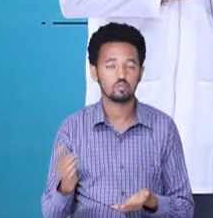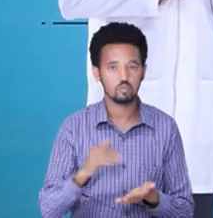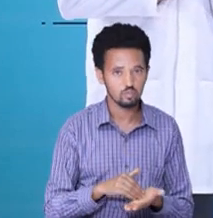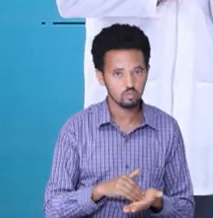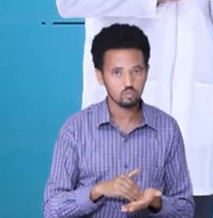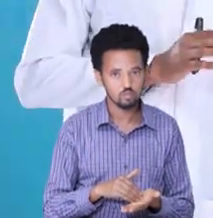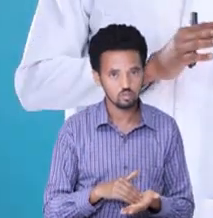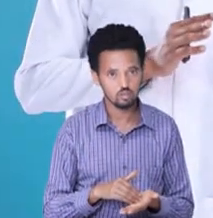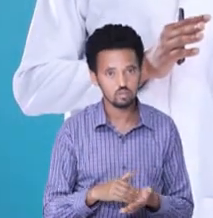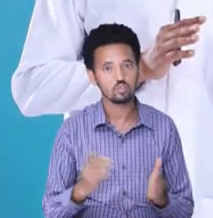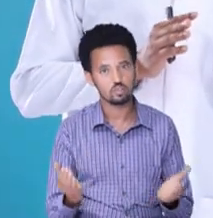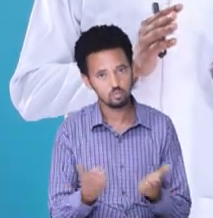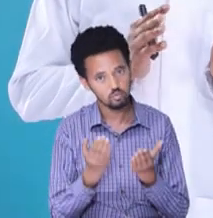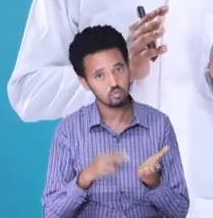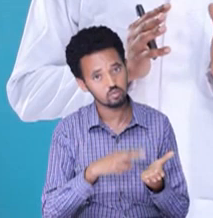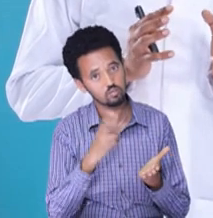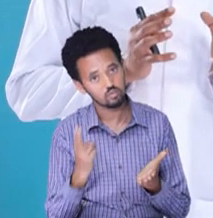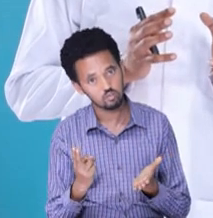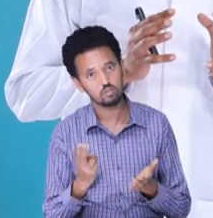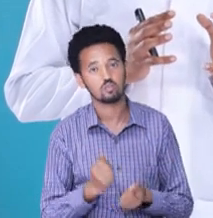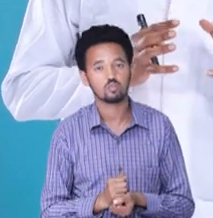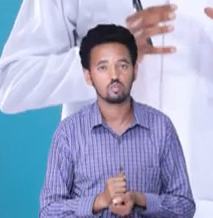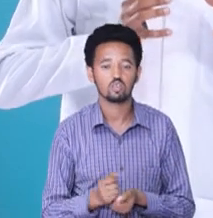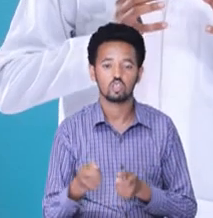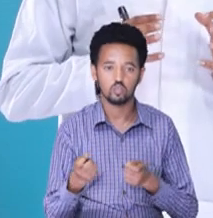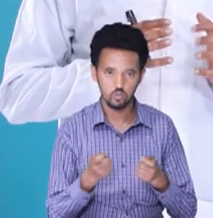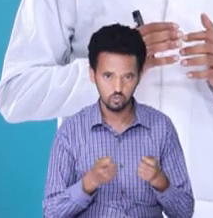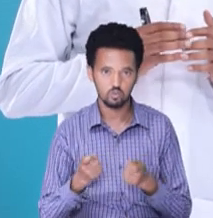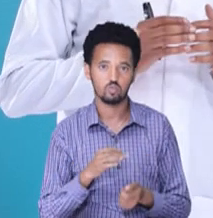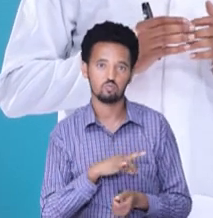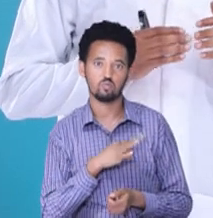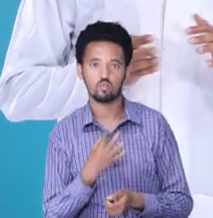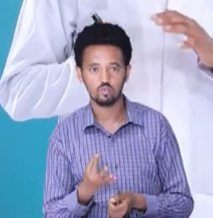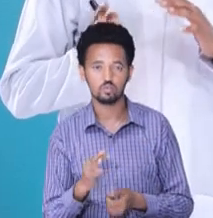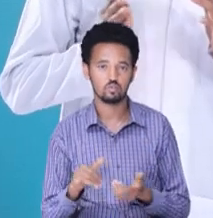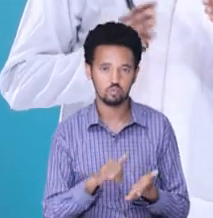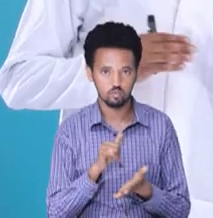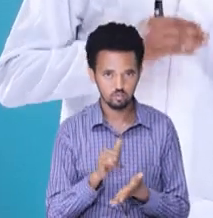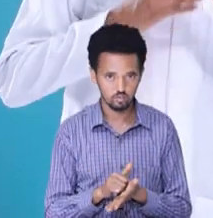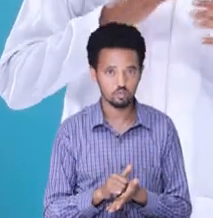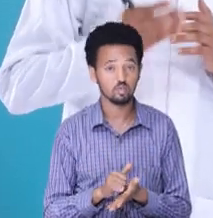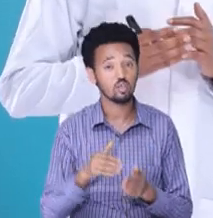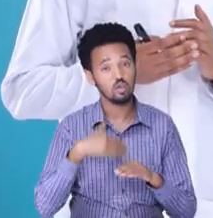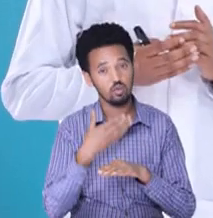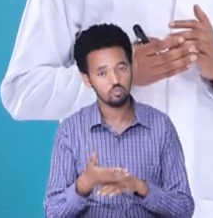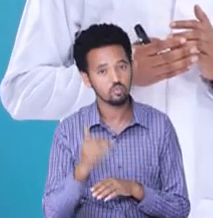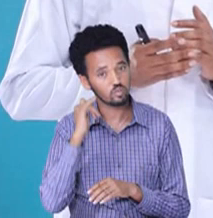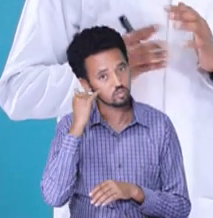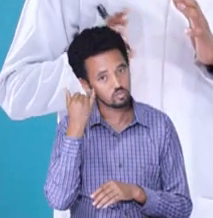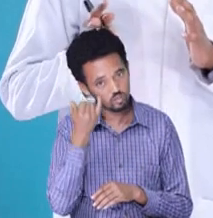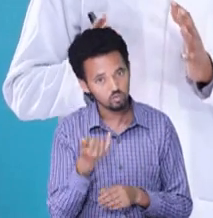power, the Jacobins and Grodins struggled against to control France. Then after Jacobins and